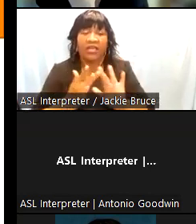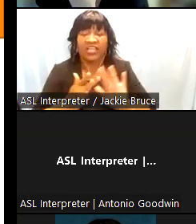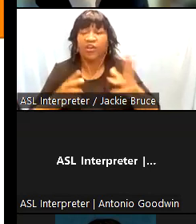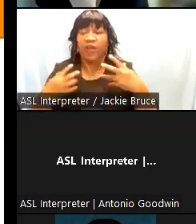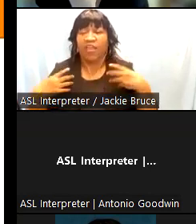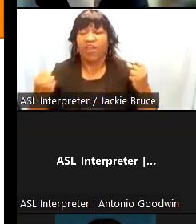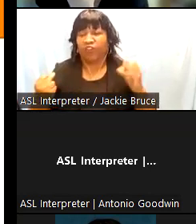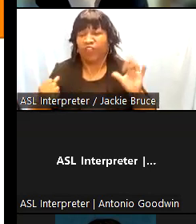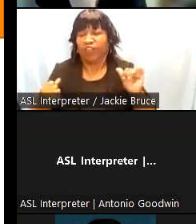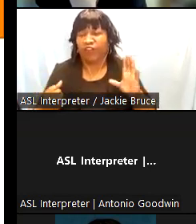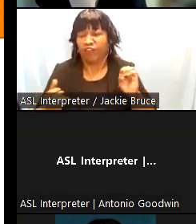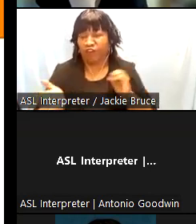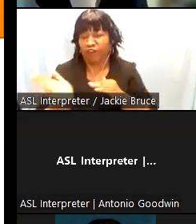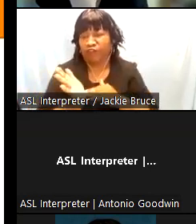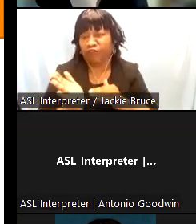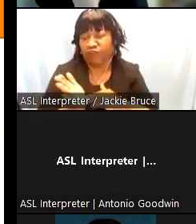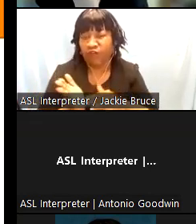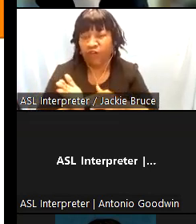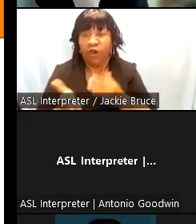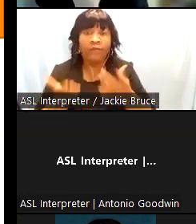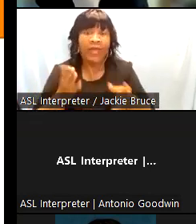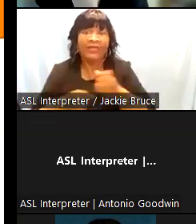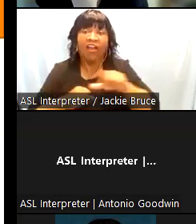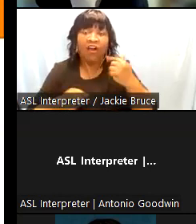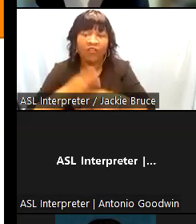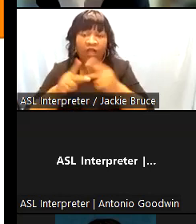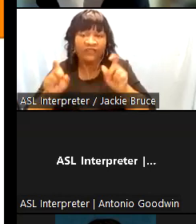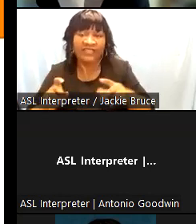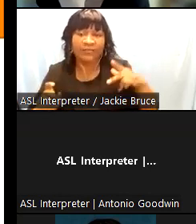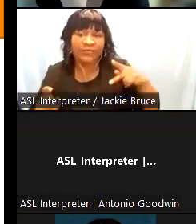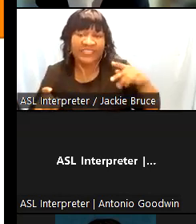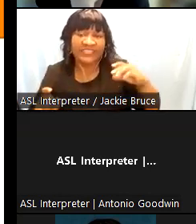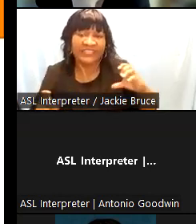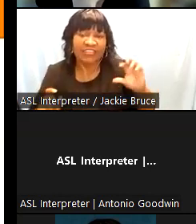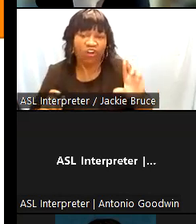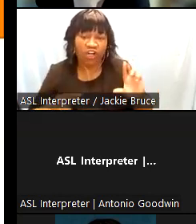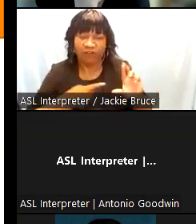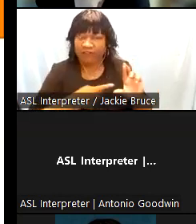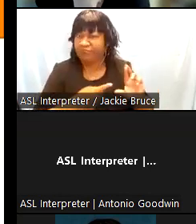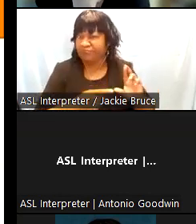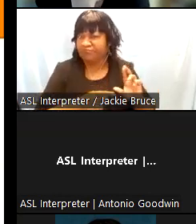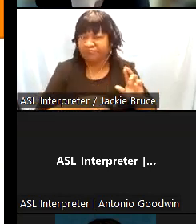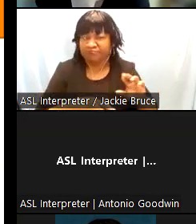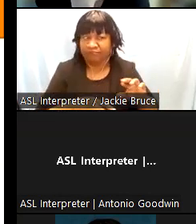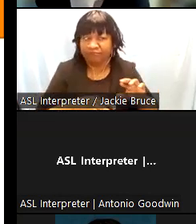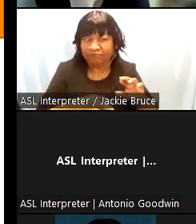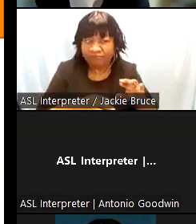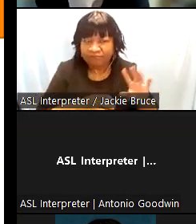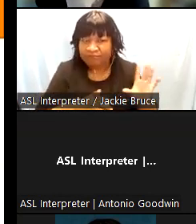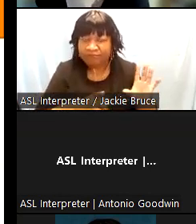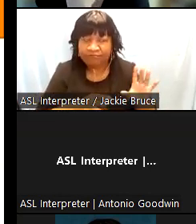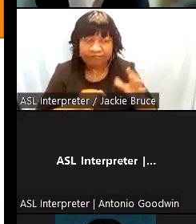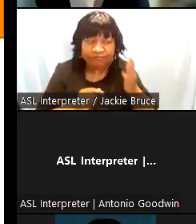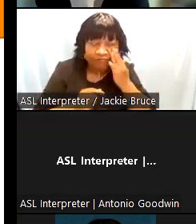provider. You may also want to get a PCR test, which again, they're more sensitive. But again, it's not something